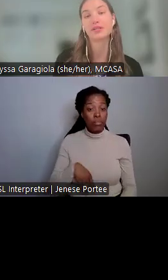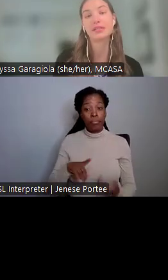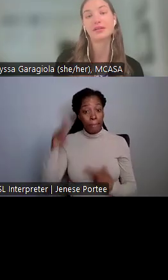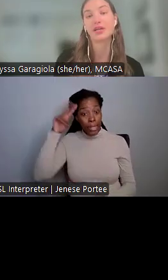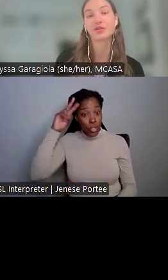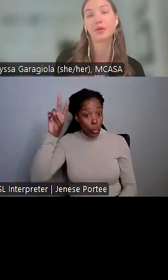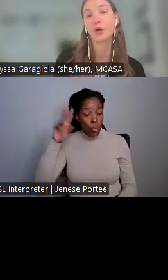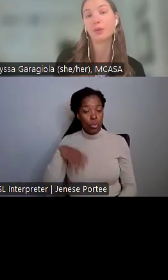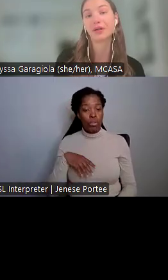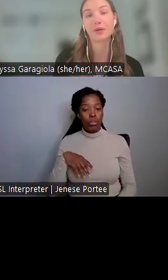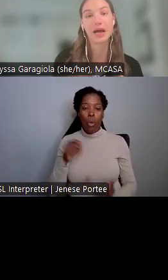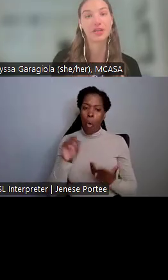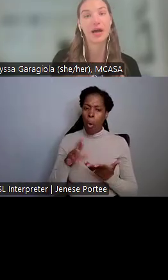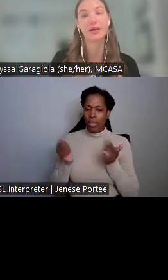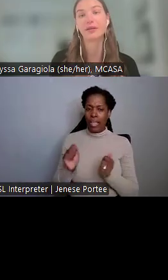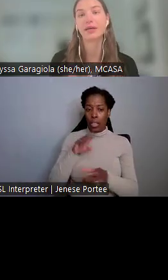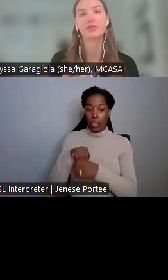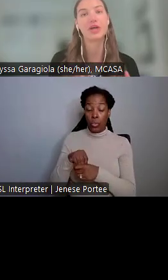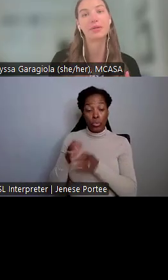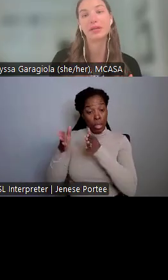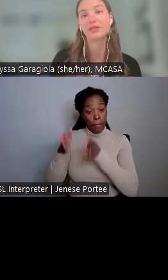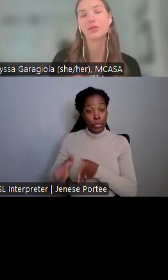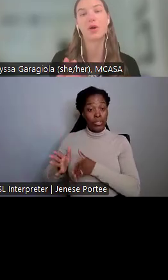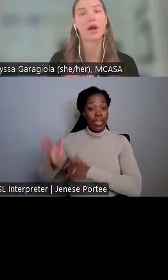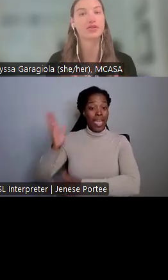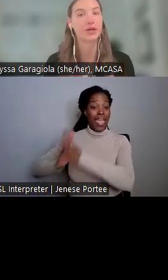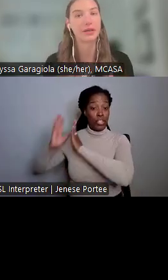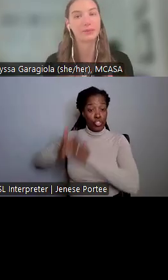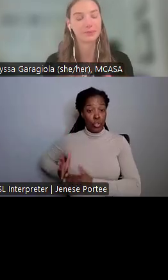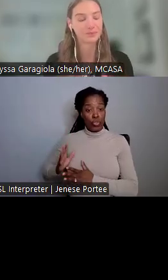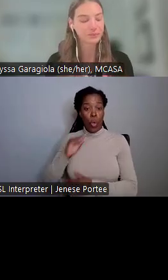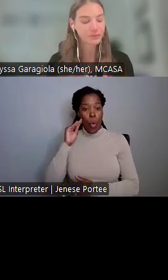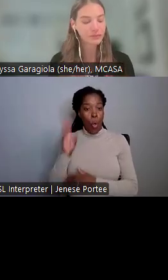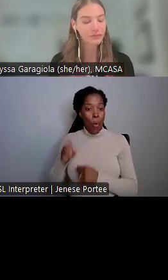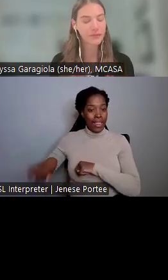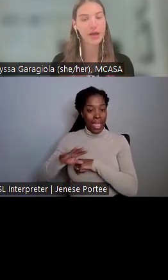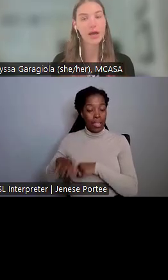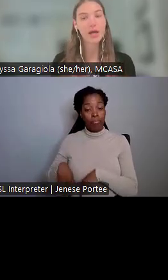include a person's ancestral homeland or nationality, like Japanese or Australian.